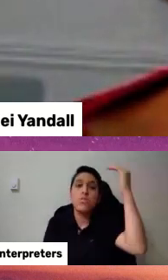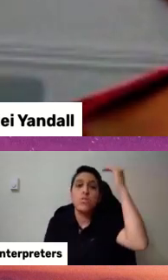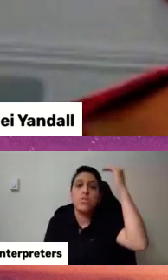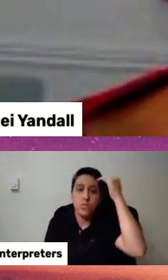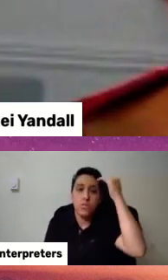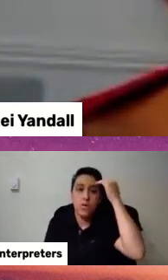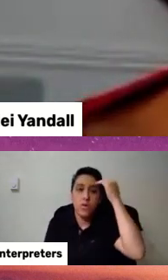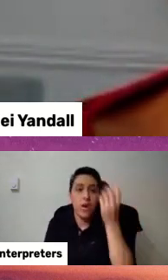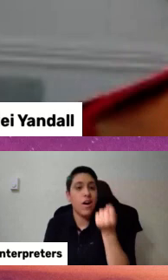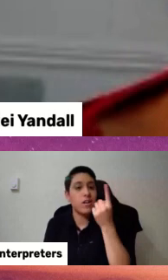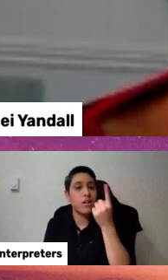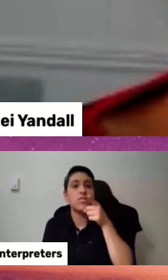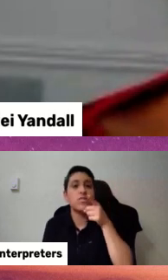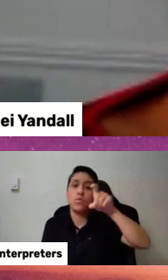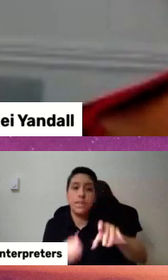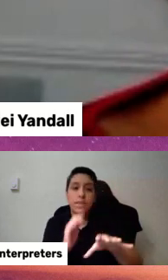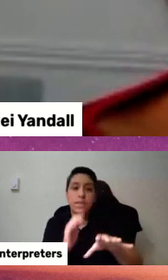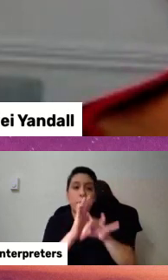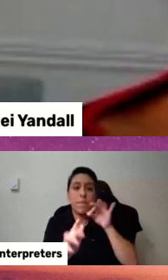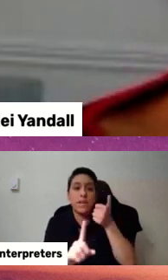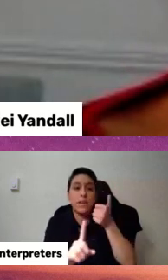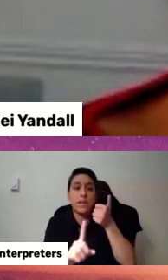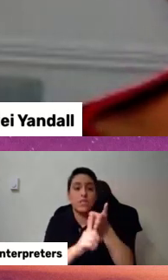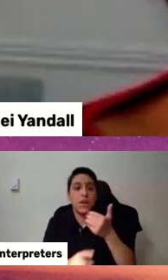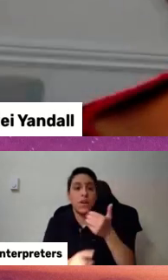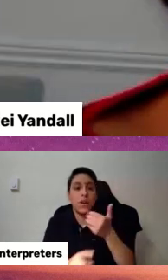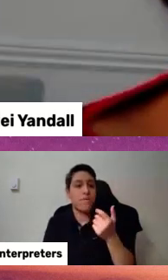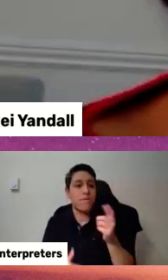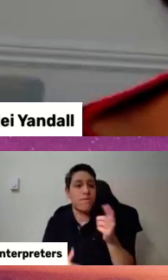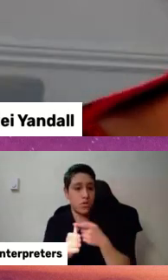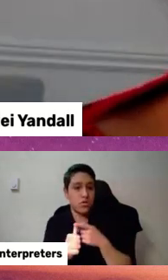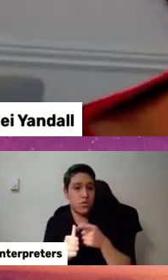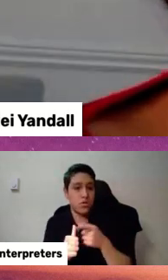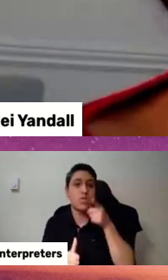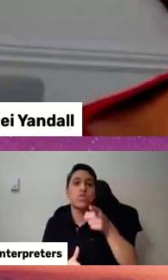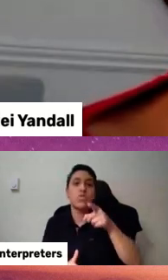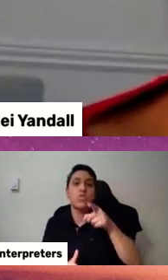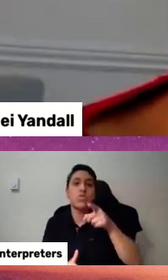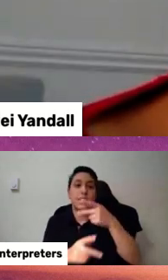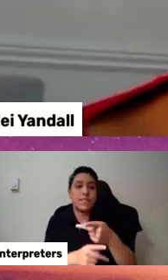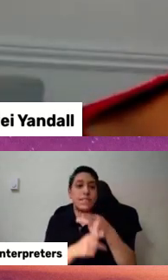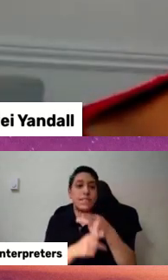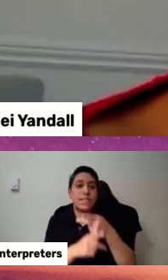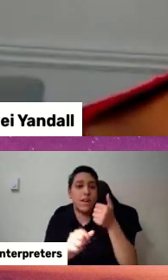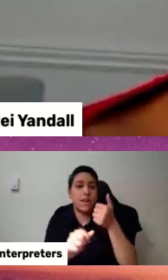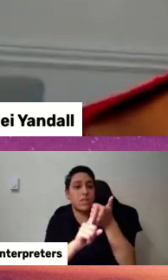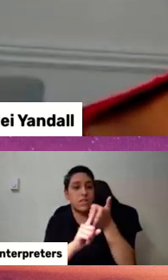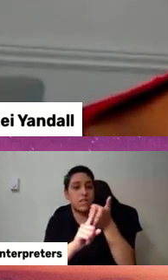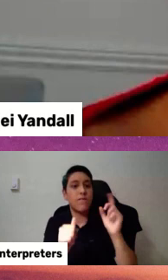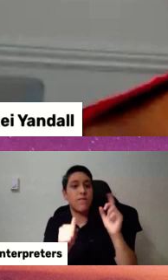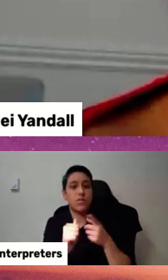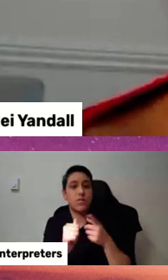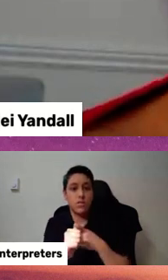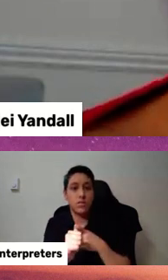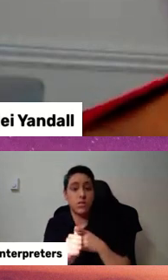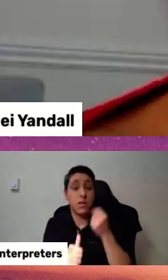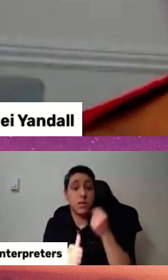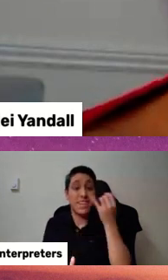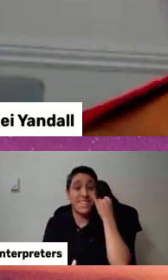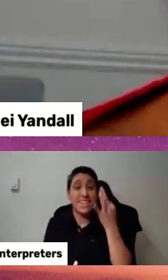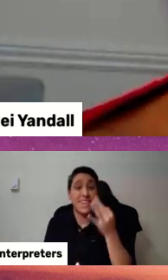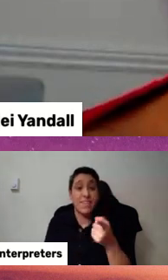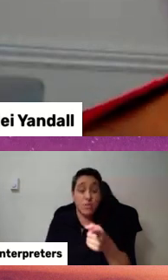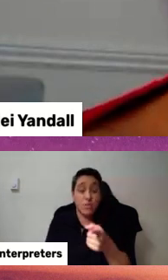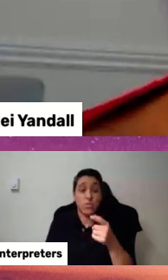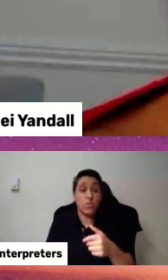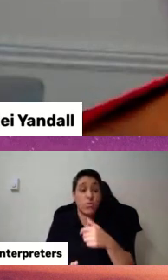first. Heart is always for community, but also choose yourself first, because in choosing yourself first and getting yourself